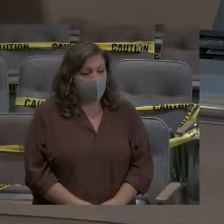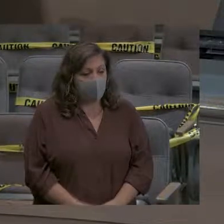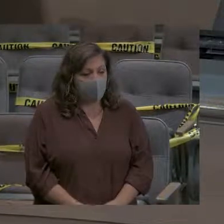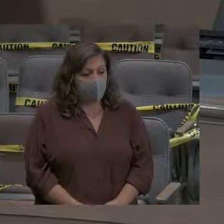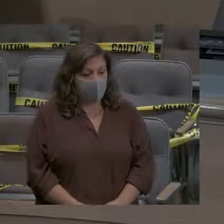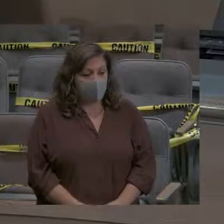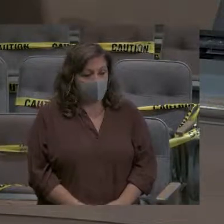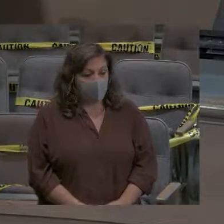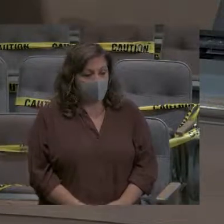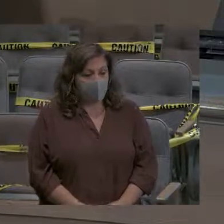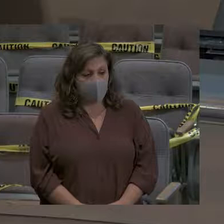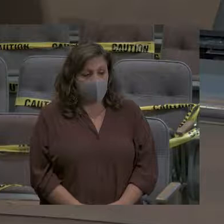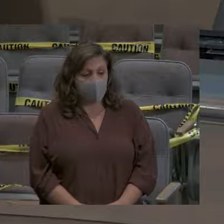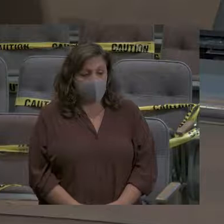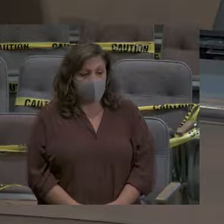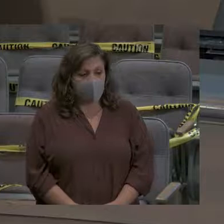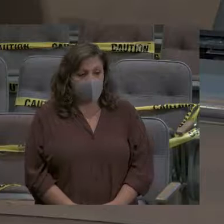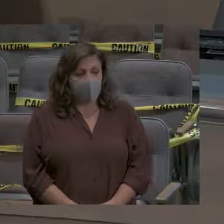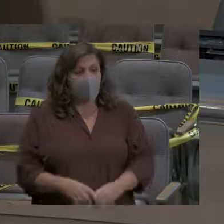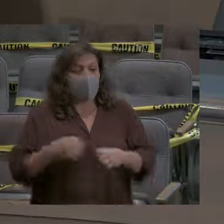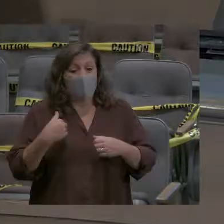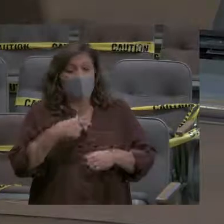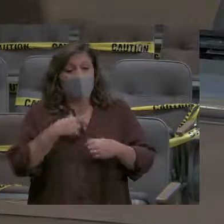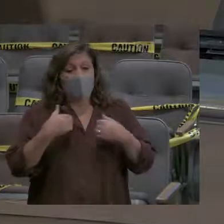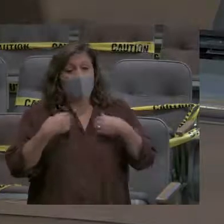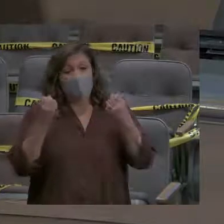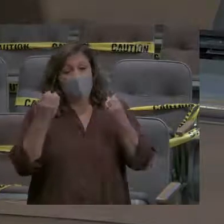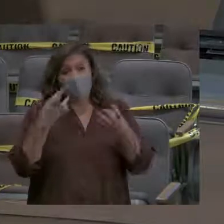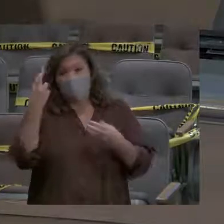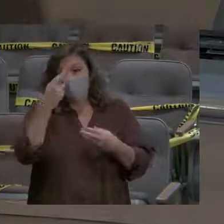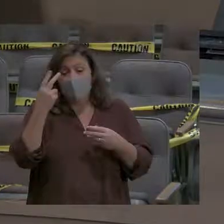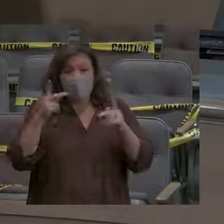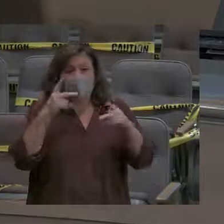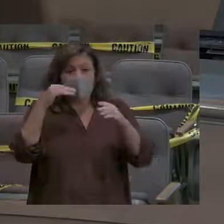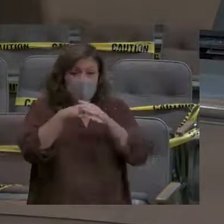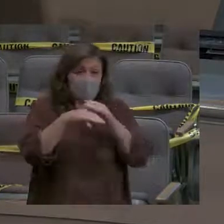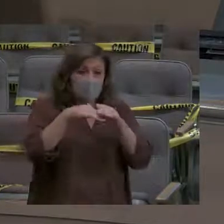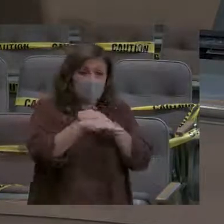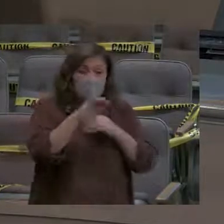So, like I said, there can be a variety of reasons that patients are admitted to